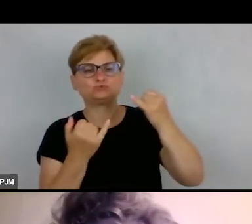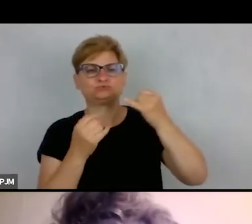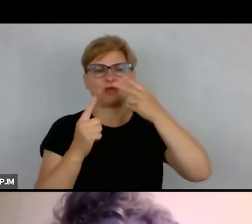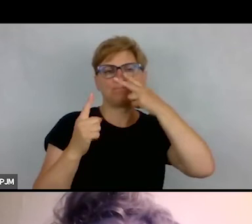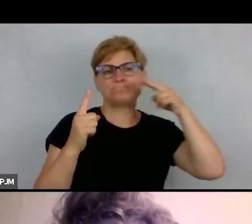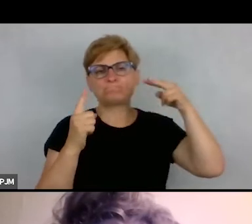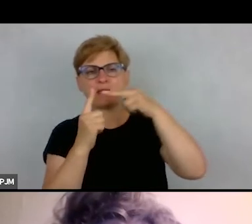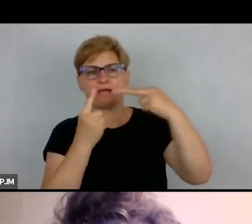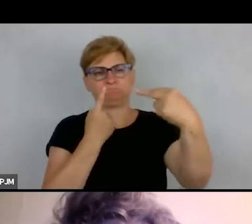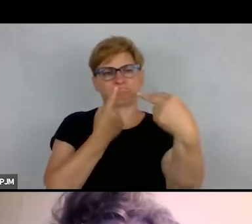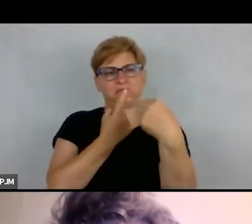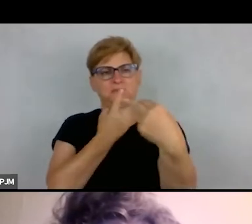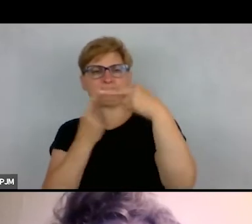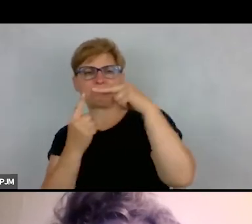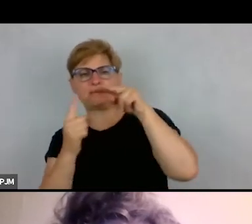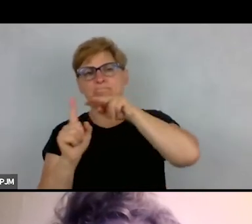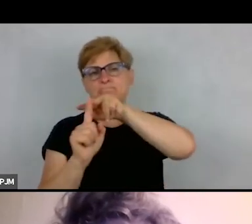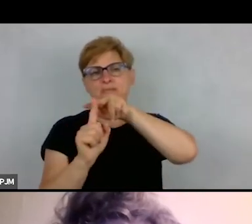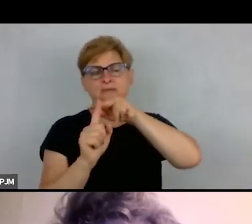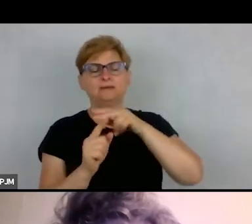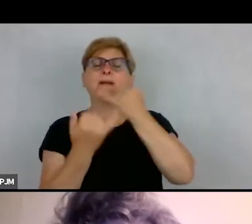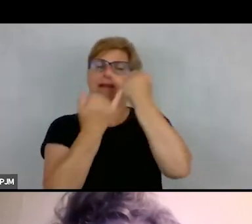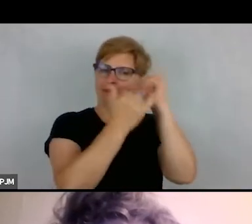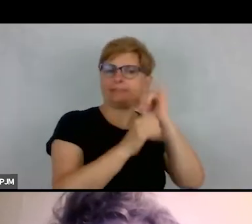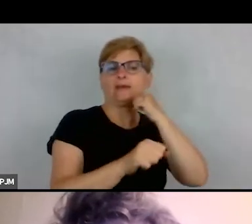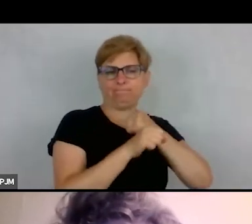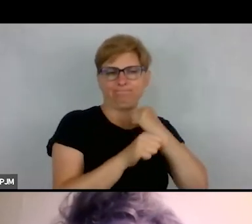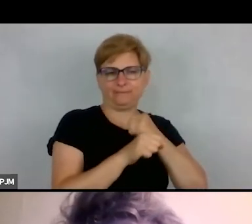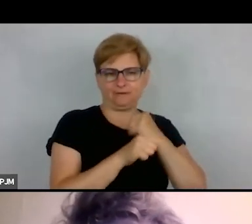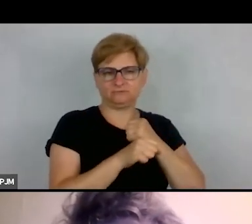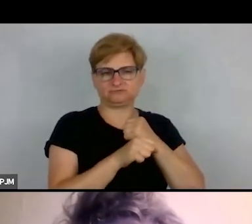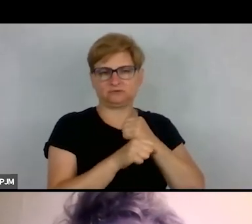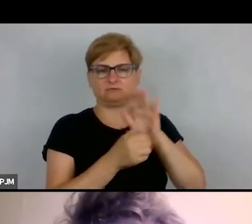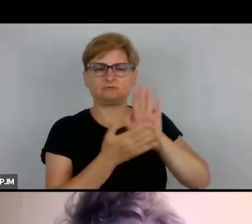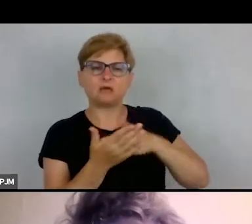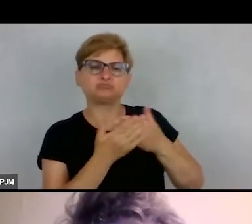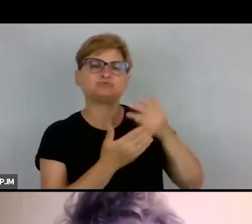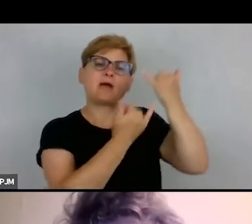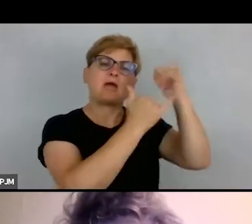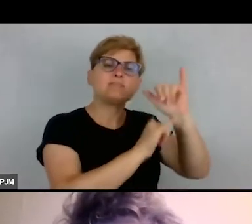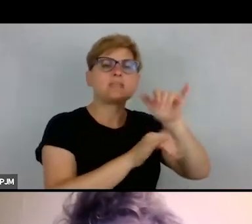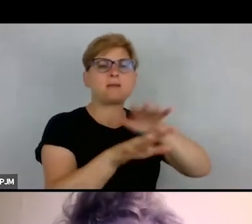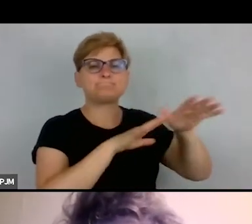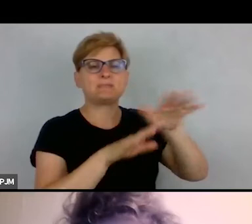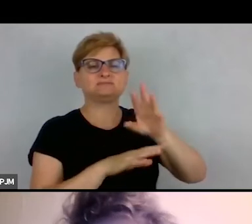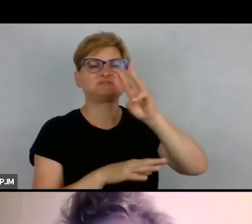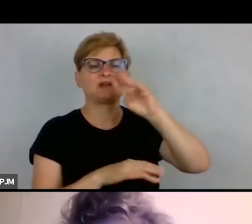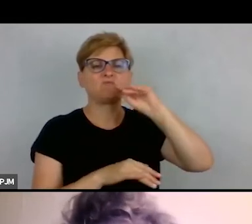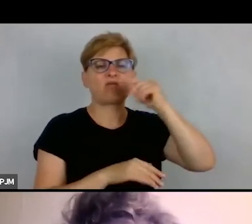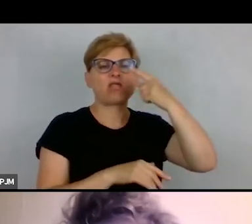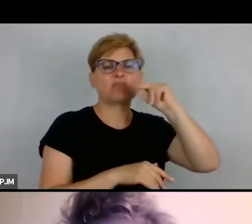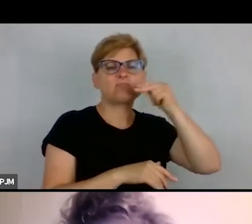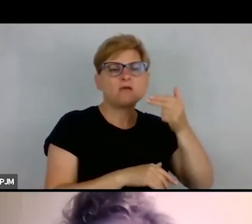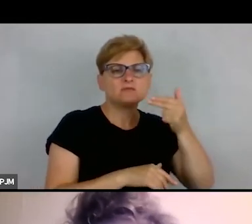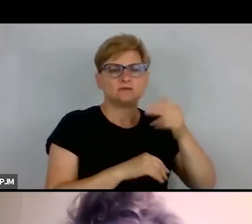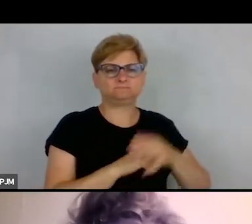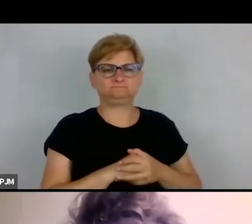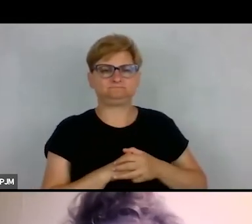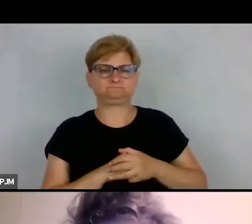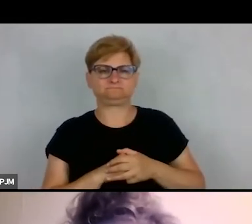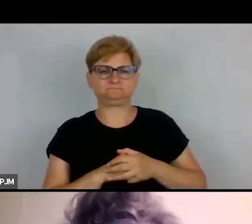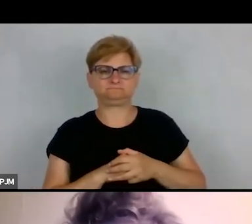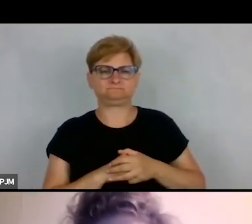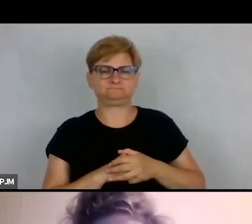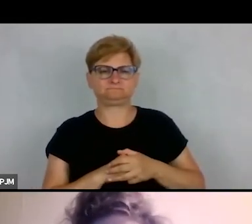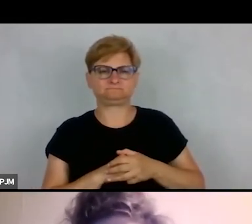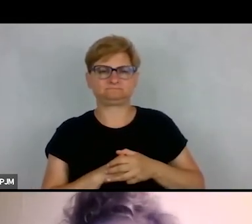Vienna and talking with people in parts of Europe, there just isn't that robust civil society